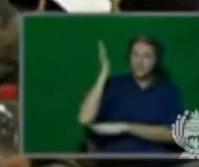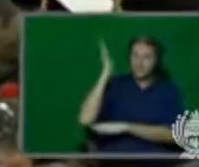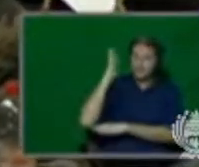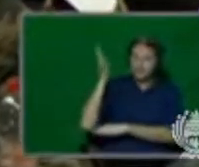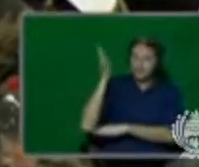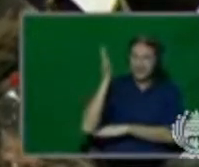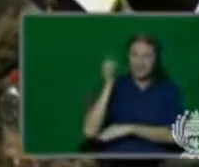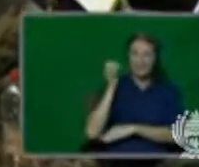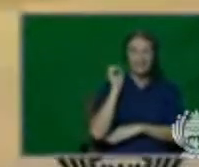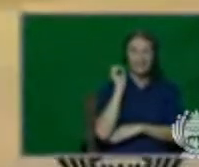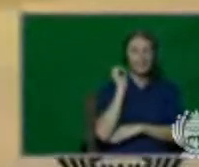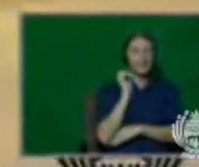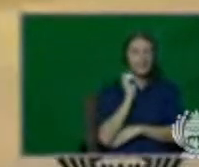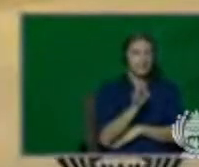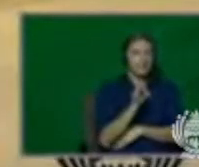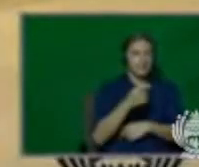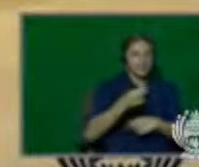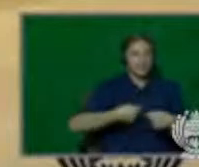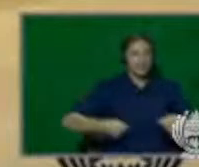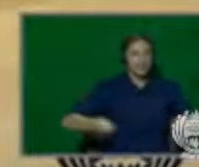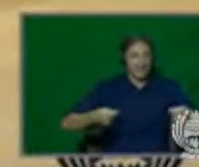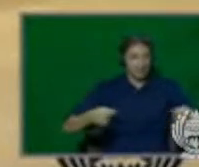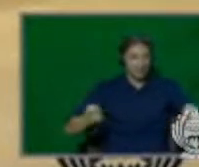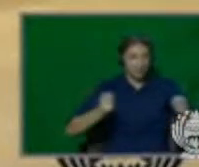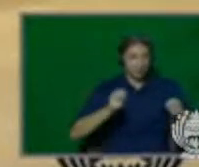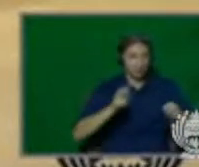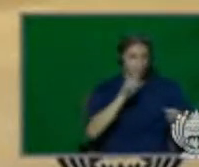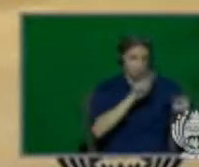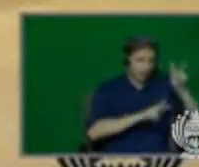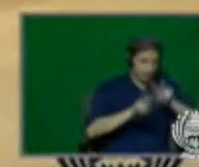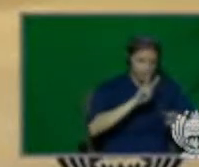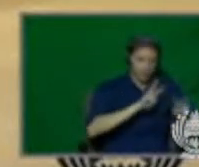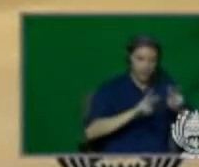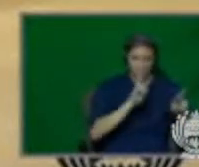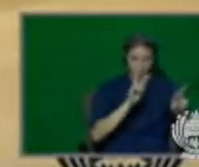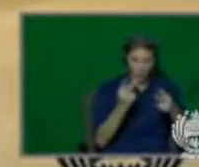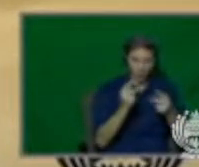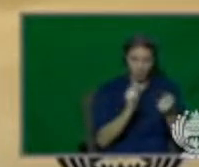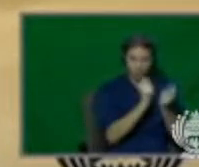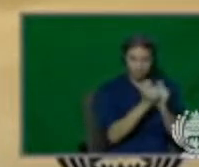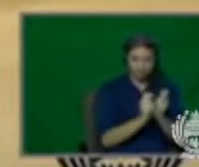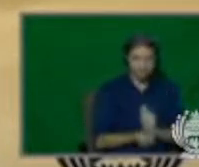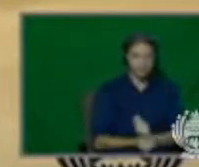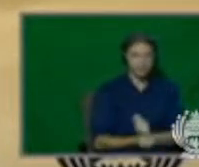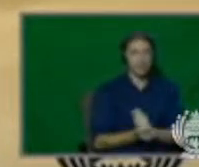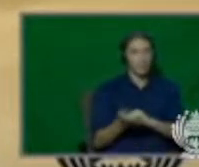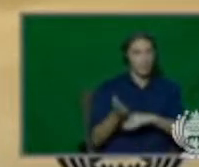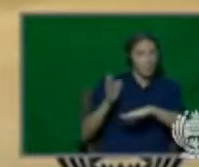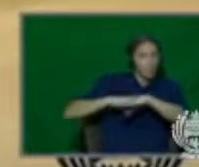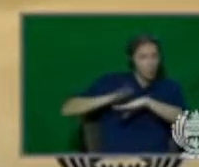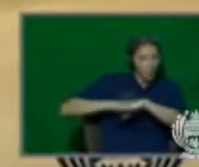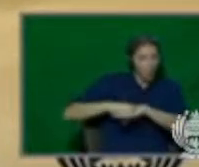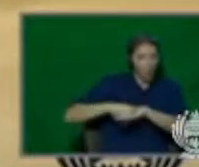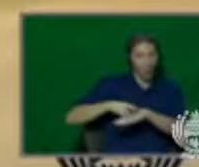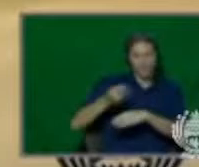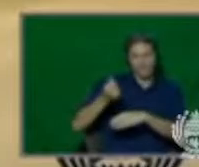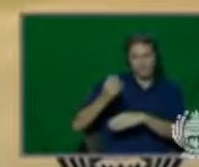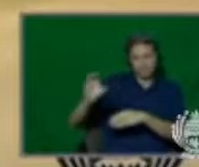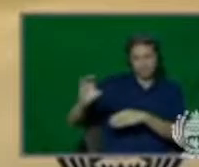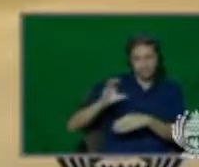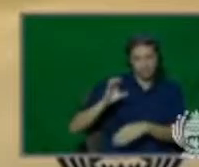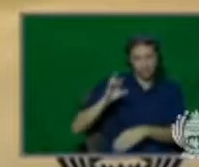should the spending reviews and other measures we're embarking on yield enough extra revenue,